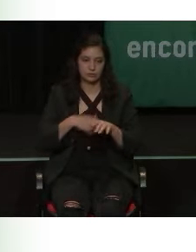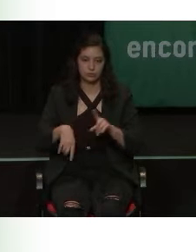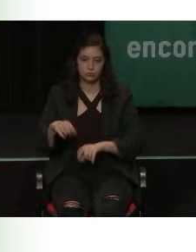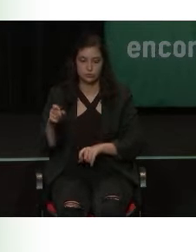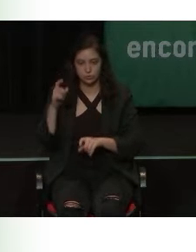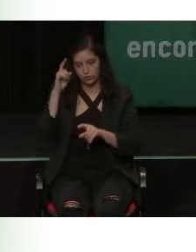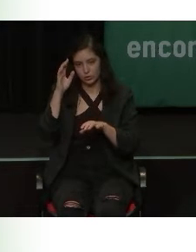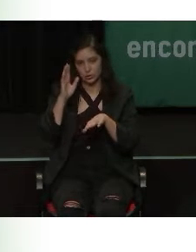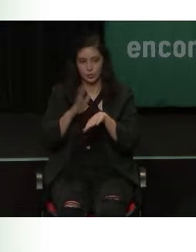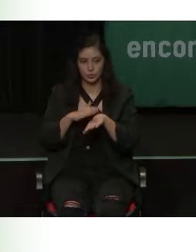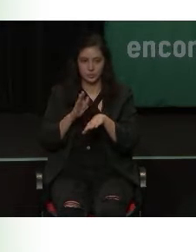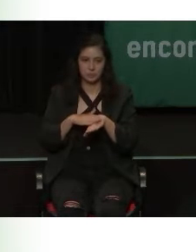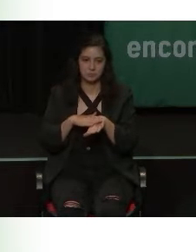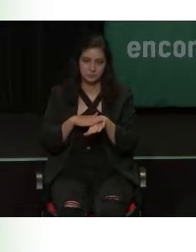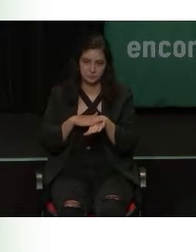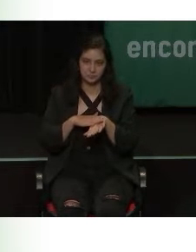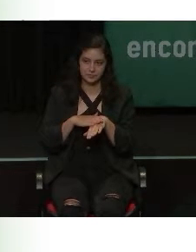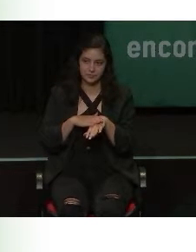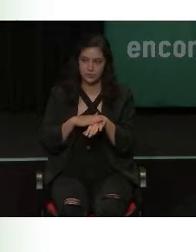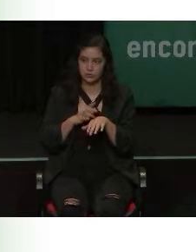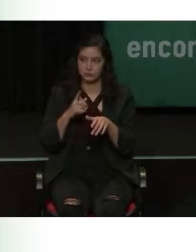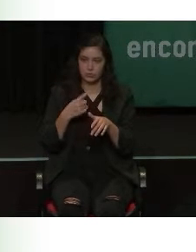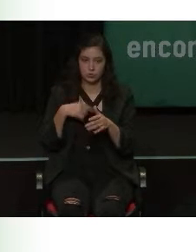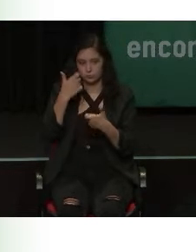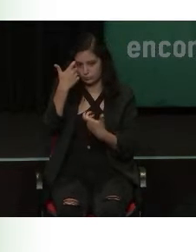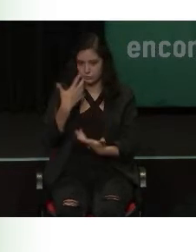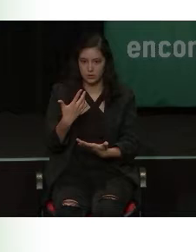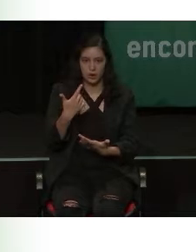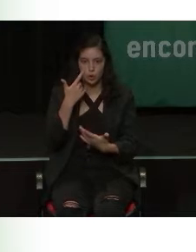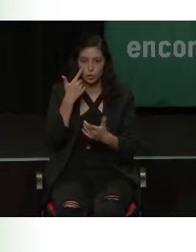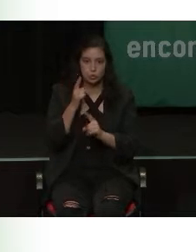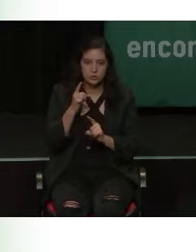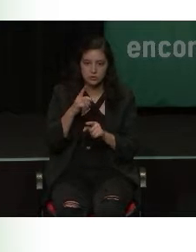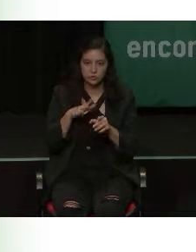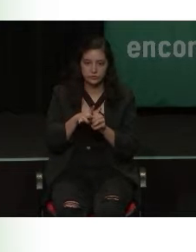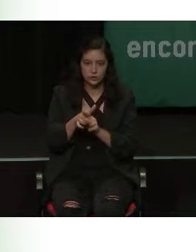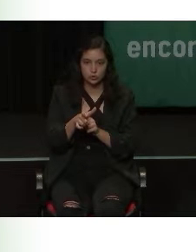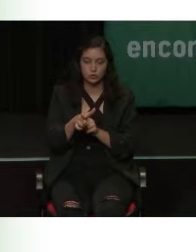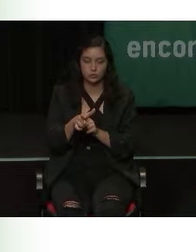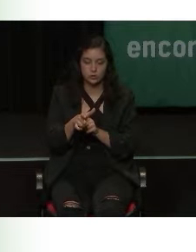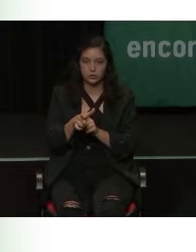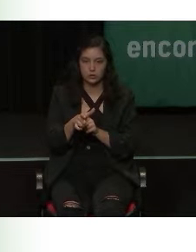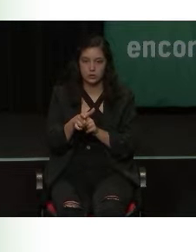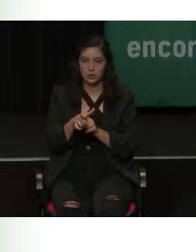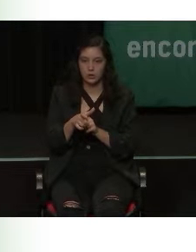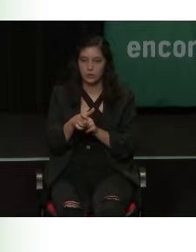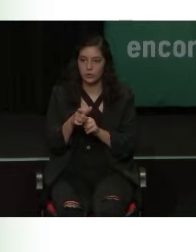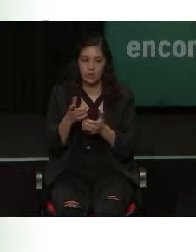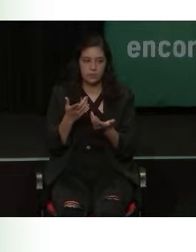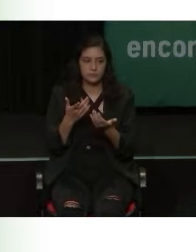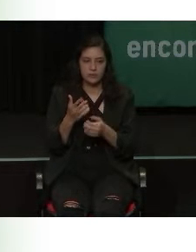to be in lockdown and to stay at home. We didn't expect it. We met an